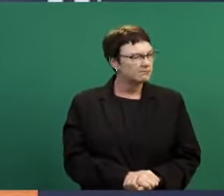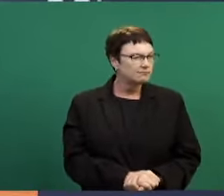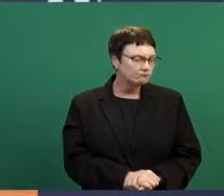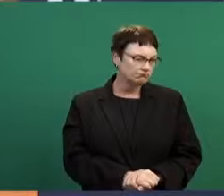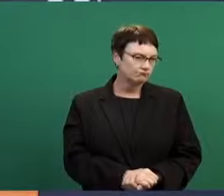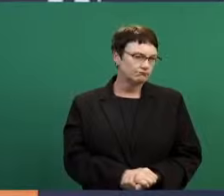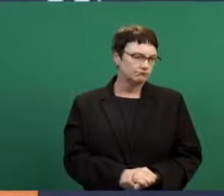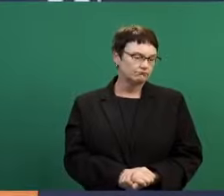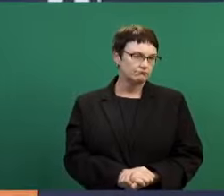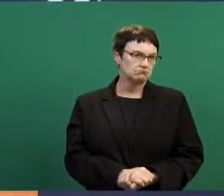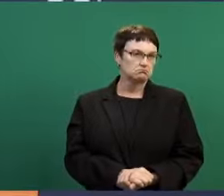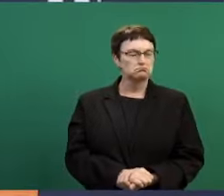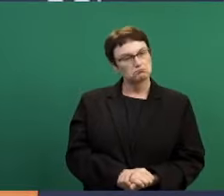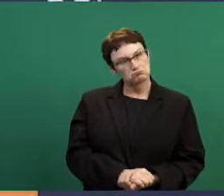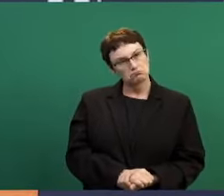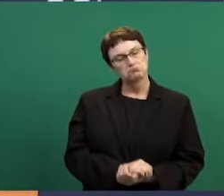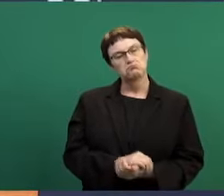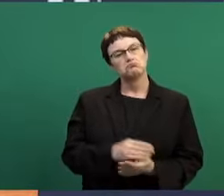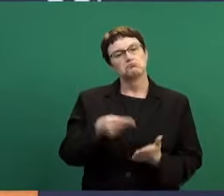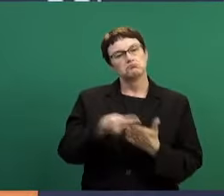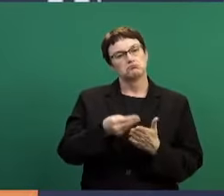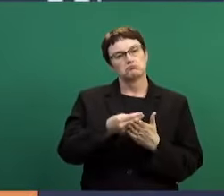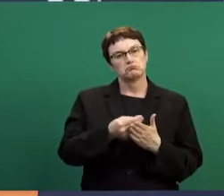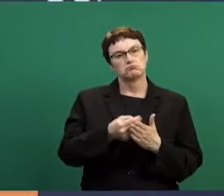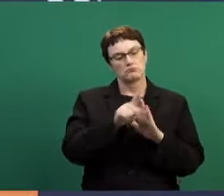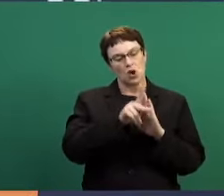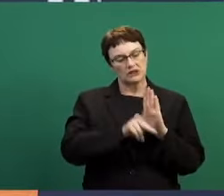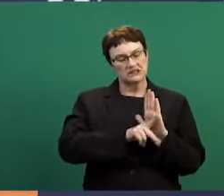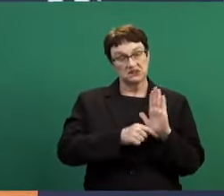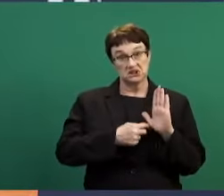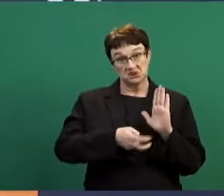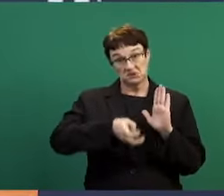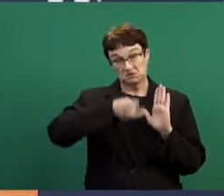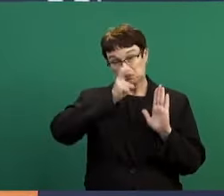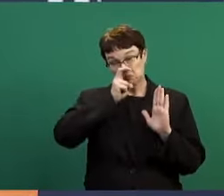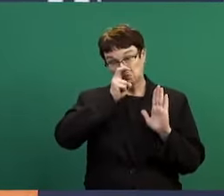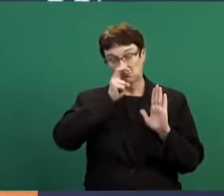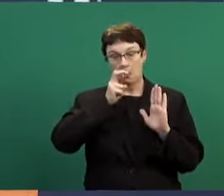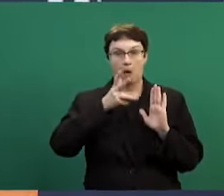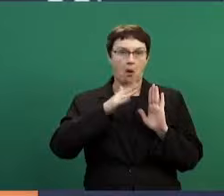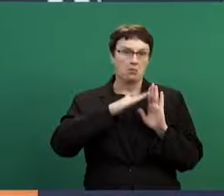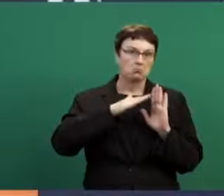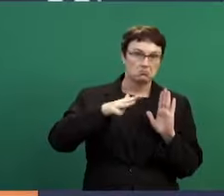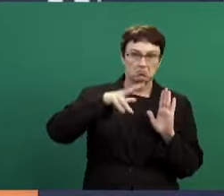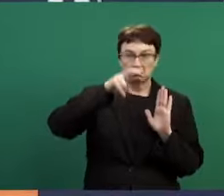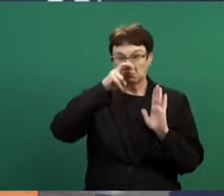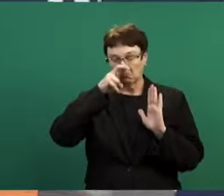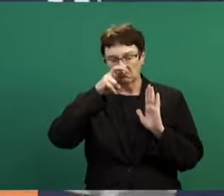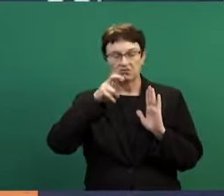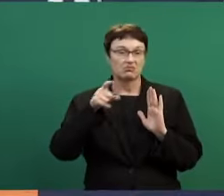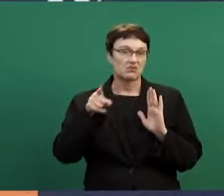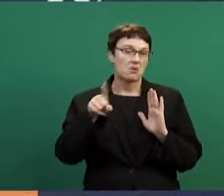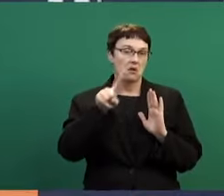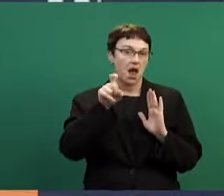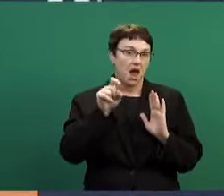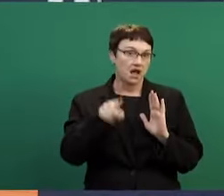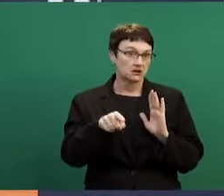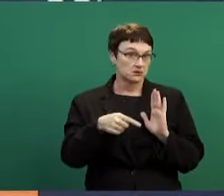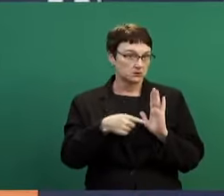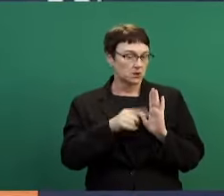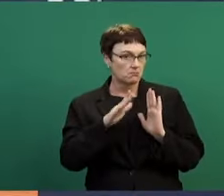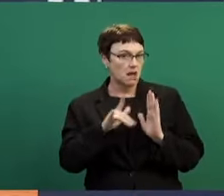monetary policy restrictiveness and nature, I'd say to you that